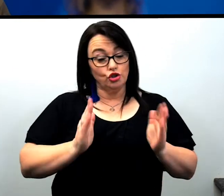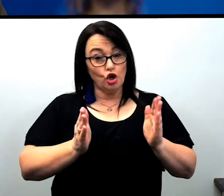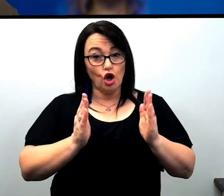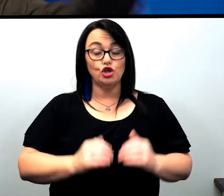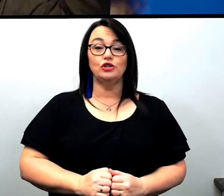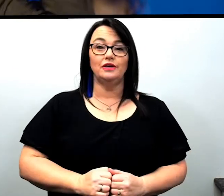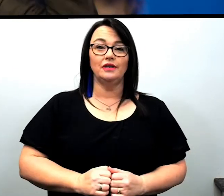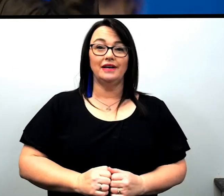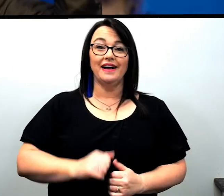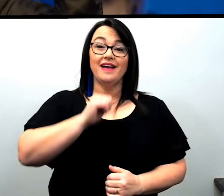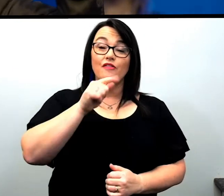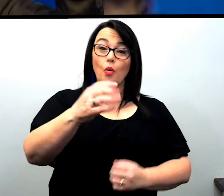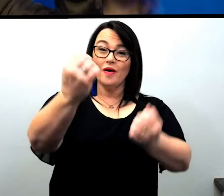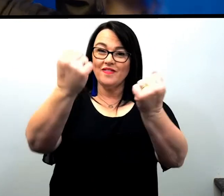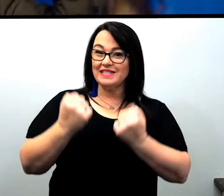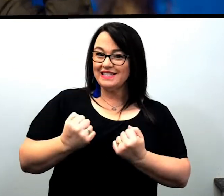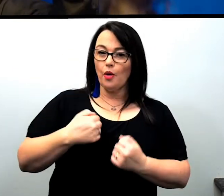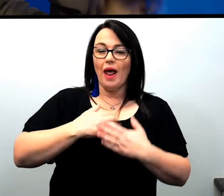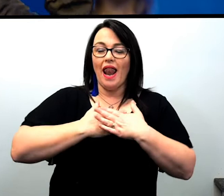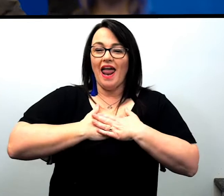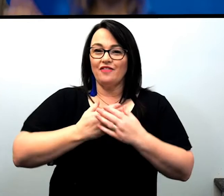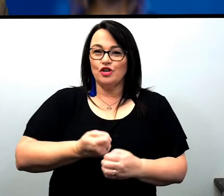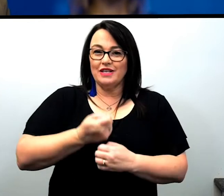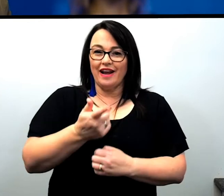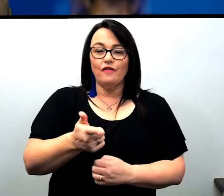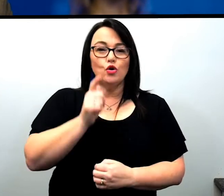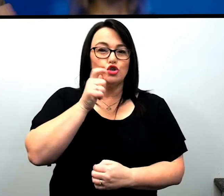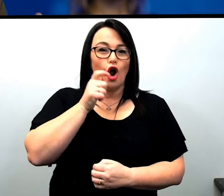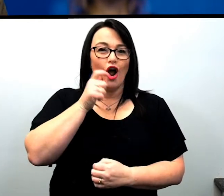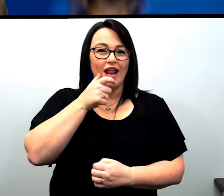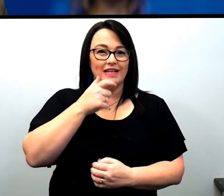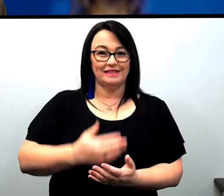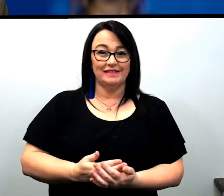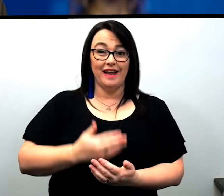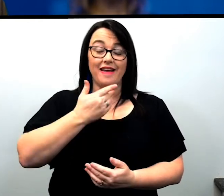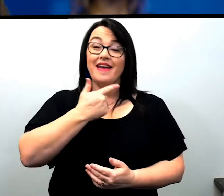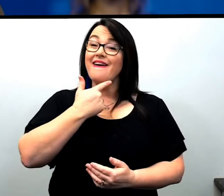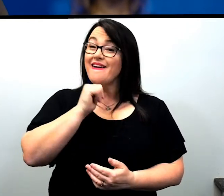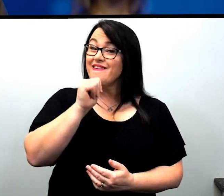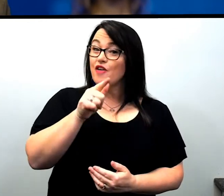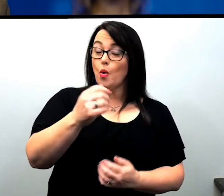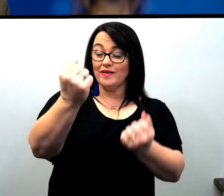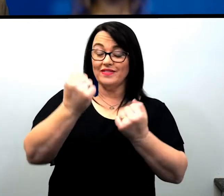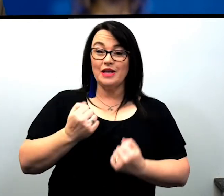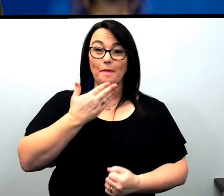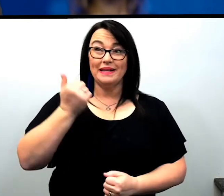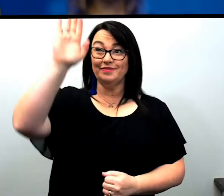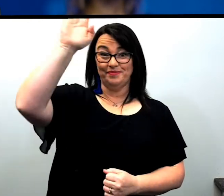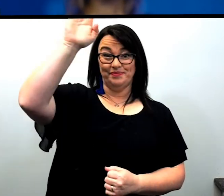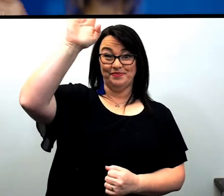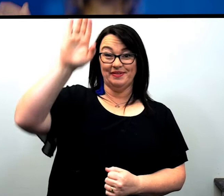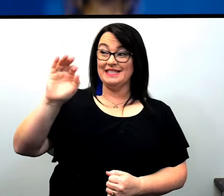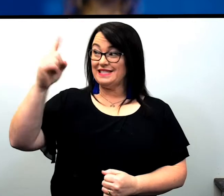chocolate. So if you put your hand in the air and raise it, we've got some people who just come running down the aisle, and they'll put some chocolate into your